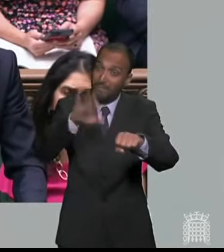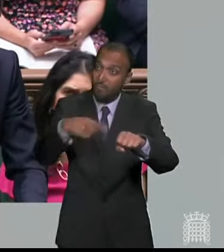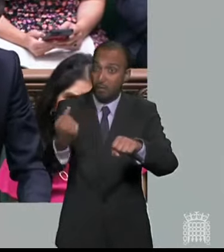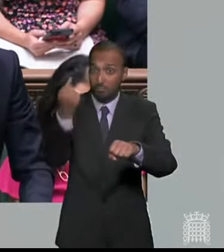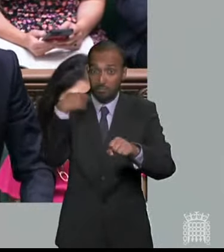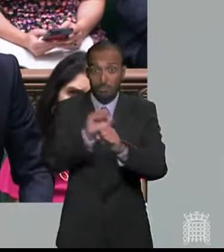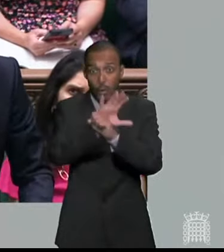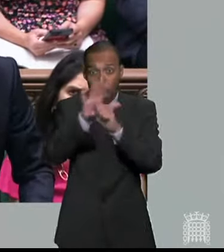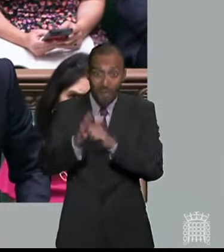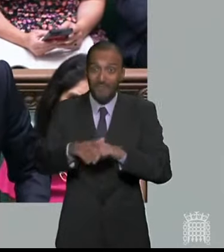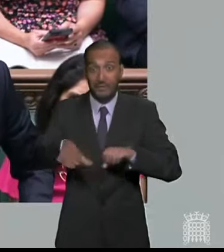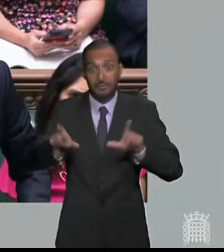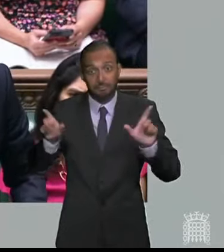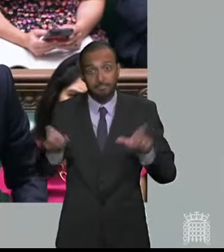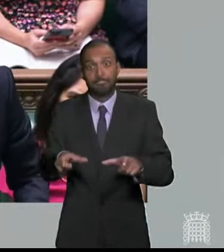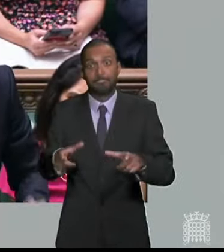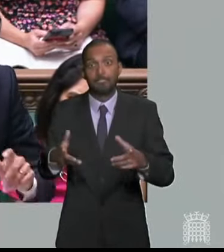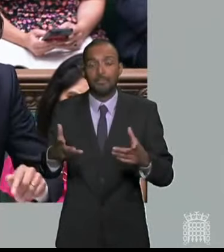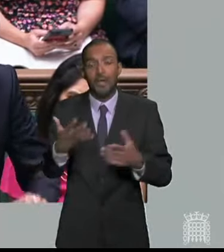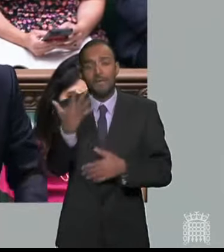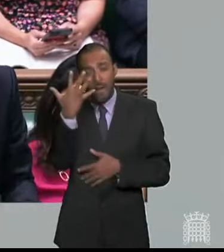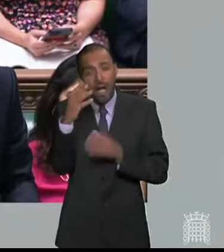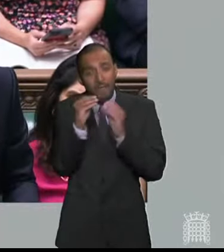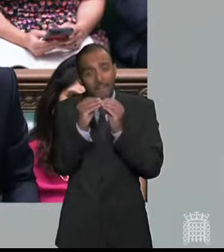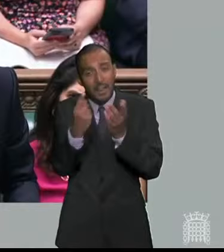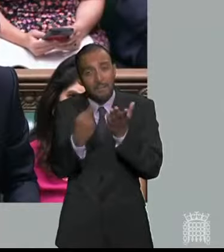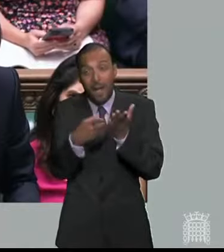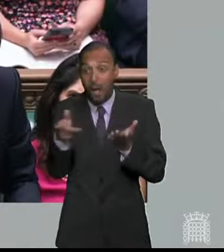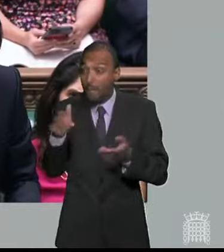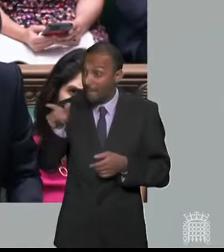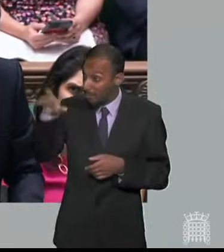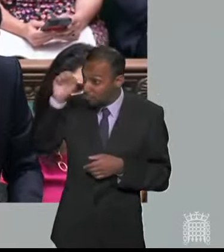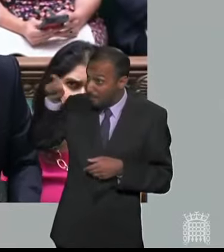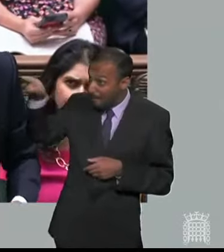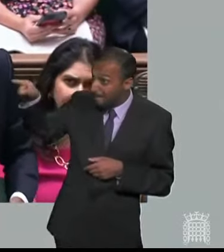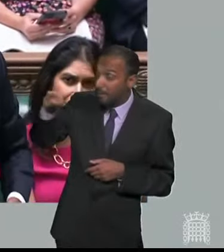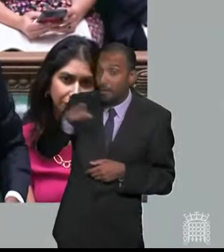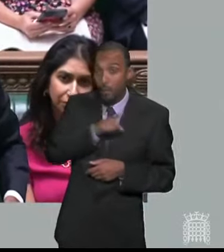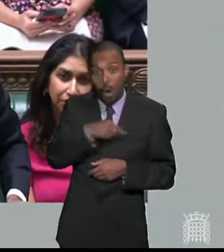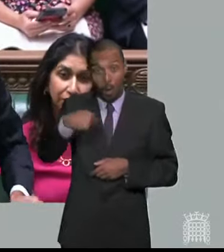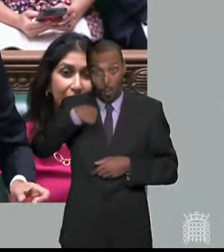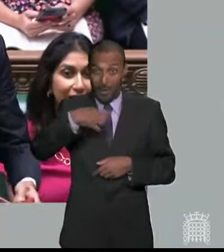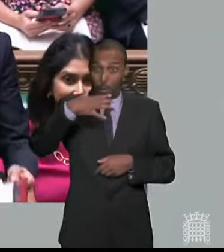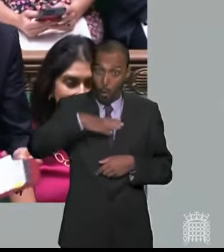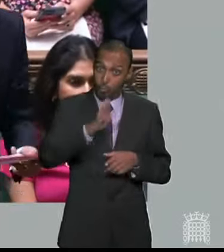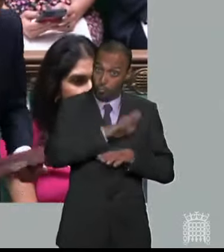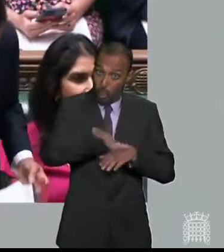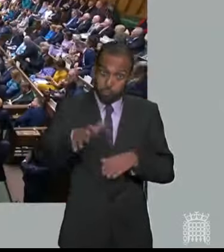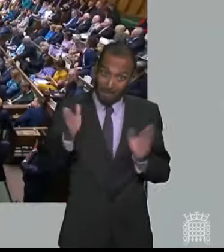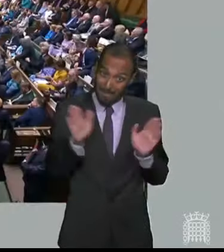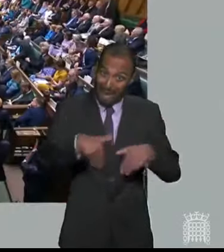Mr. Speaker, and he might remember that, because we wanted pupils learning, he wanted longer lockdowns.